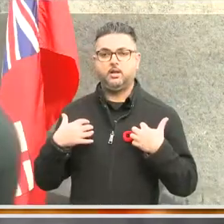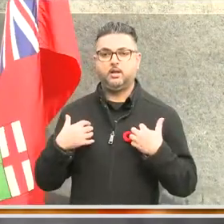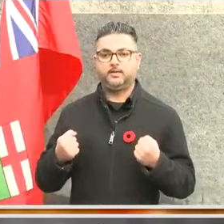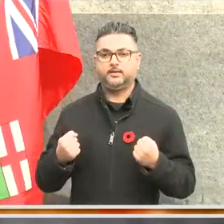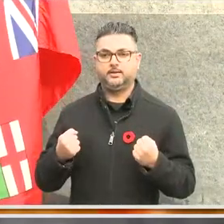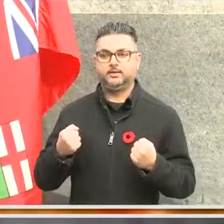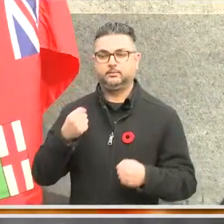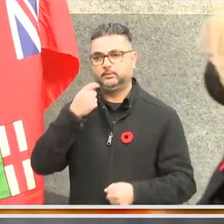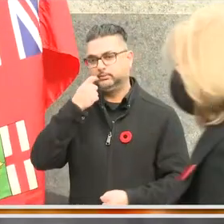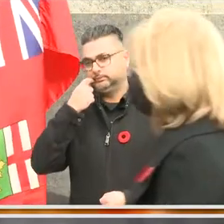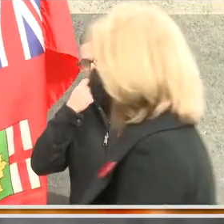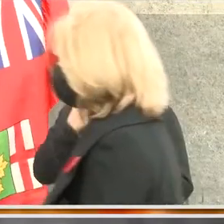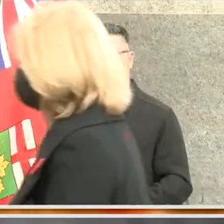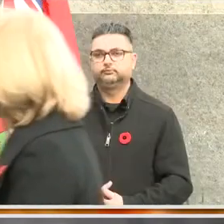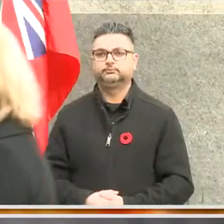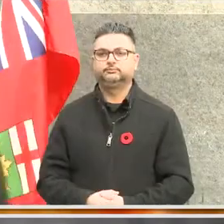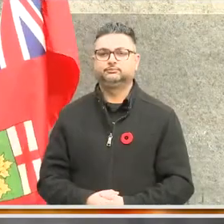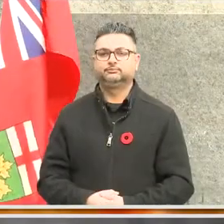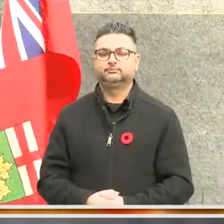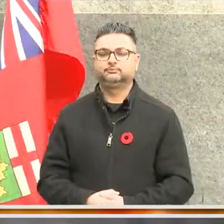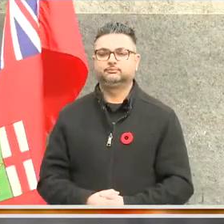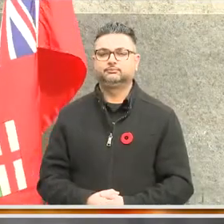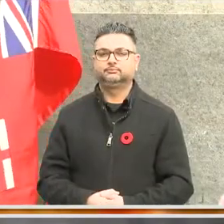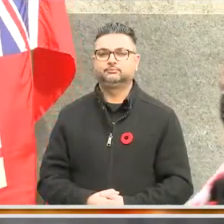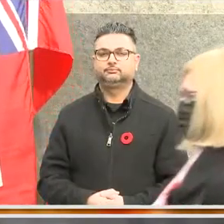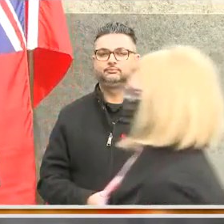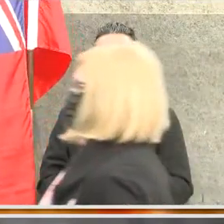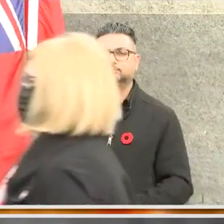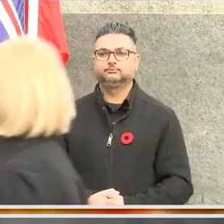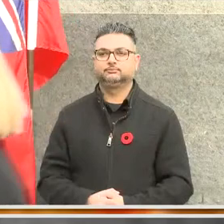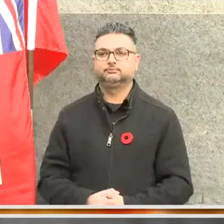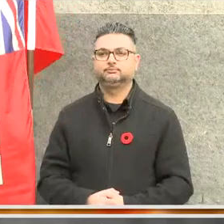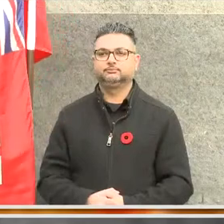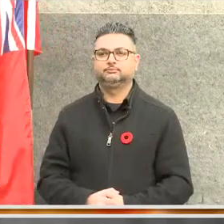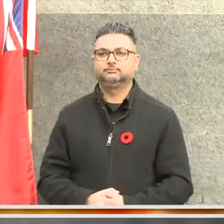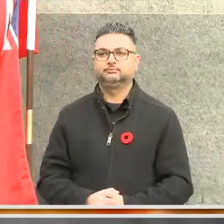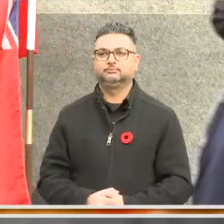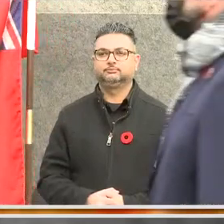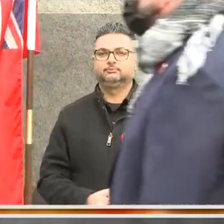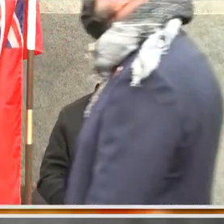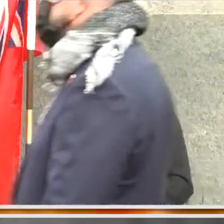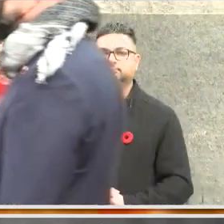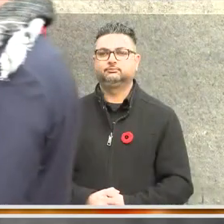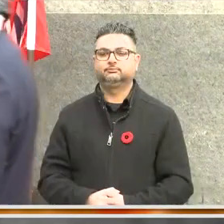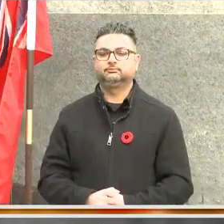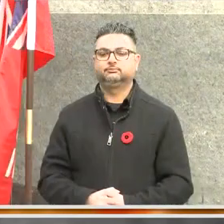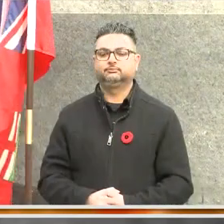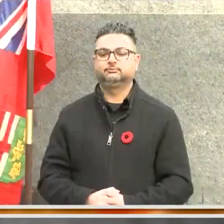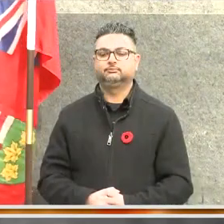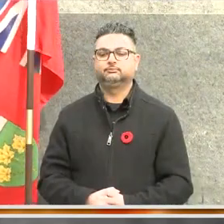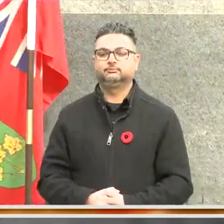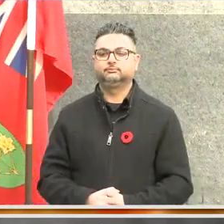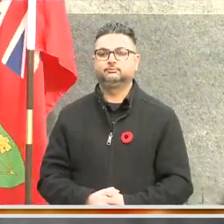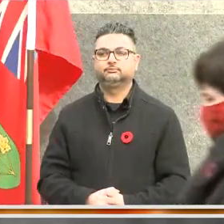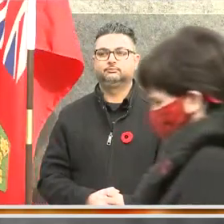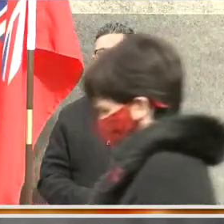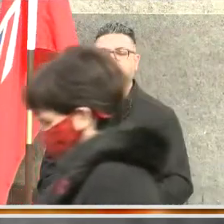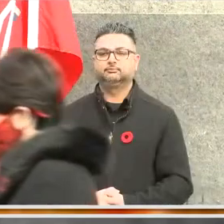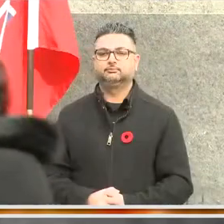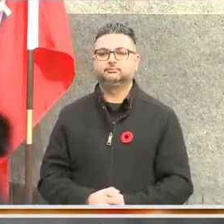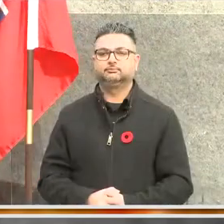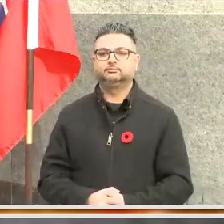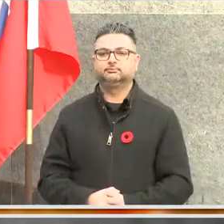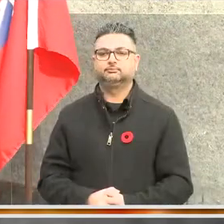Mentale et des Dépendances et Ministre Associé de la Santé, Brigadier Général Peter Scott, Commander, 4th